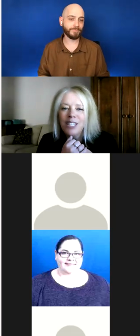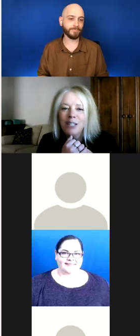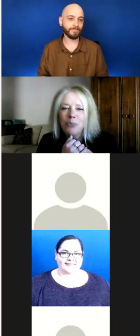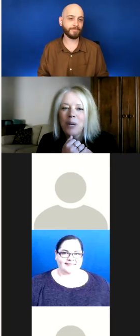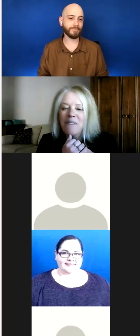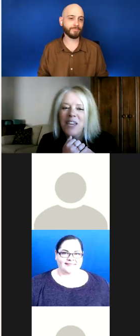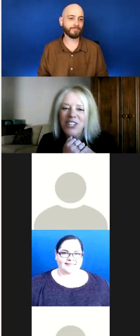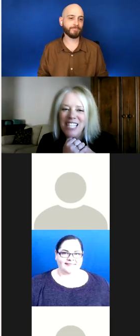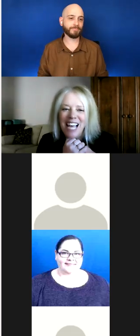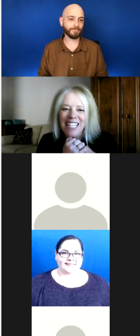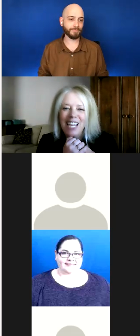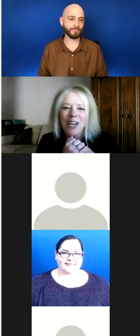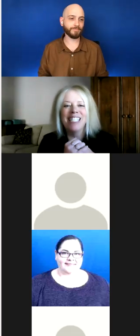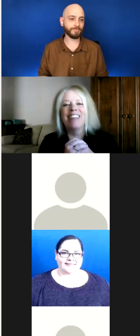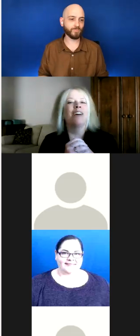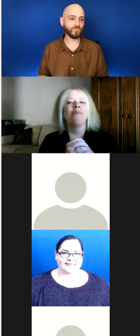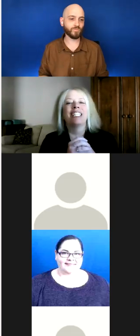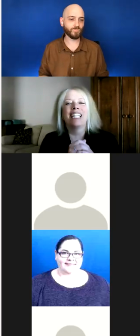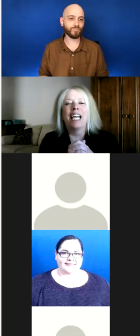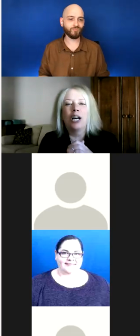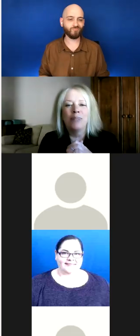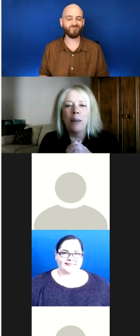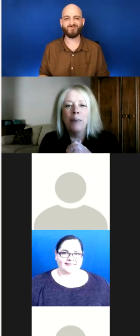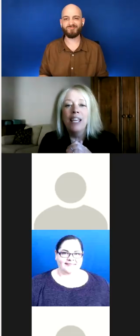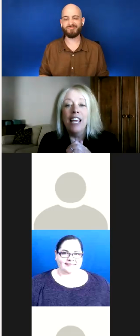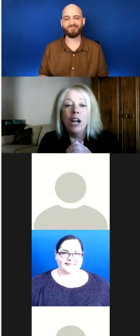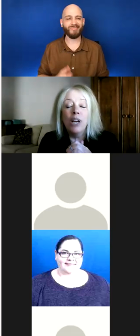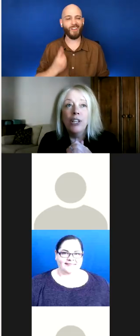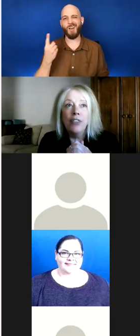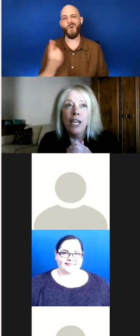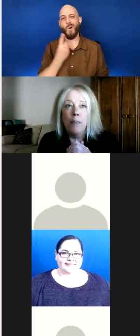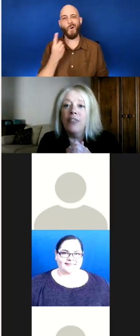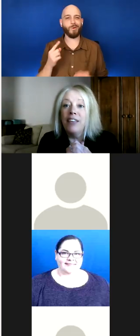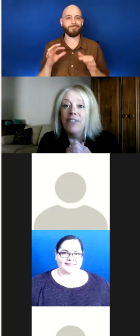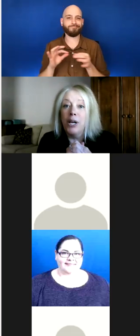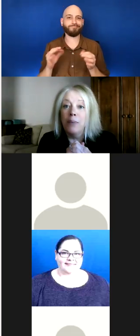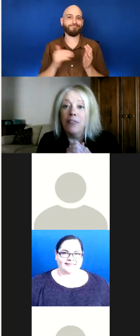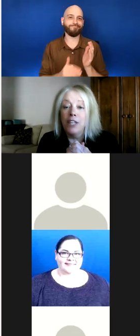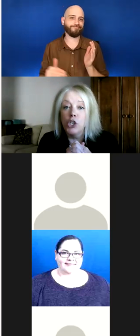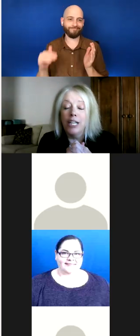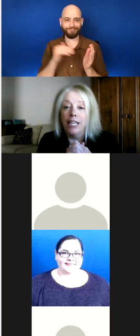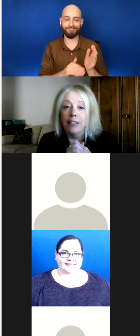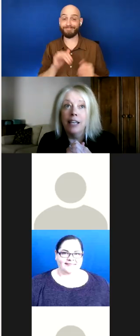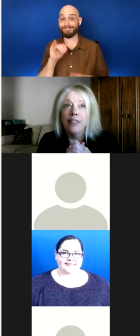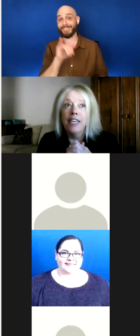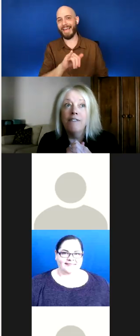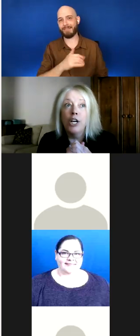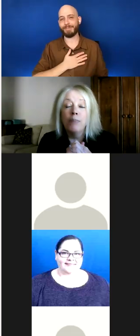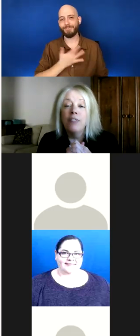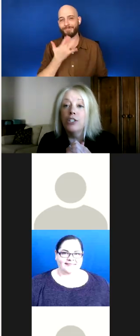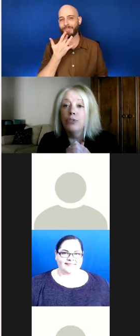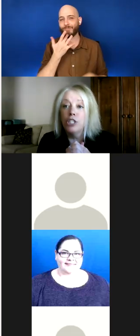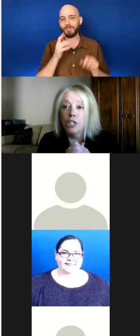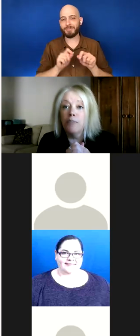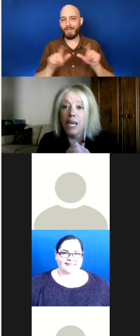So this is one of my favorite slides. I always say that when this slide comes up. And I want you to think about the environment that you're in and the